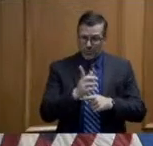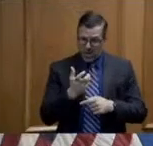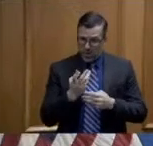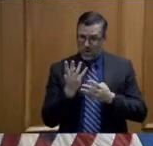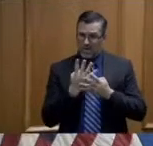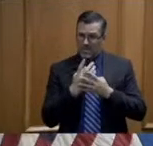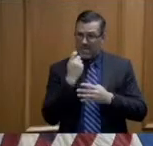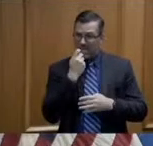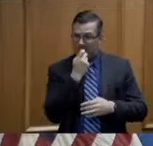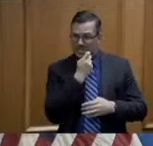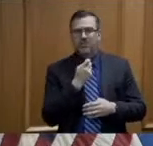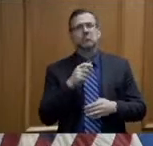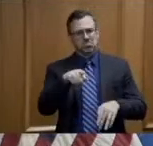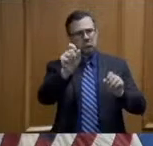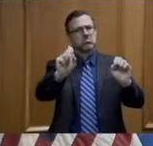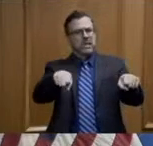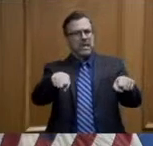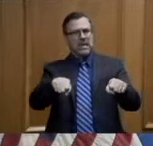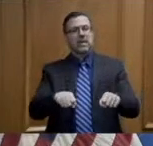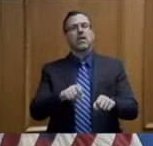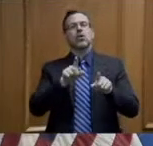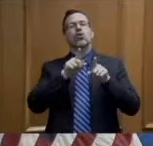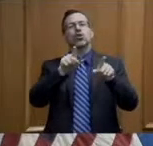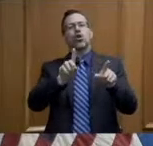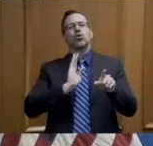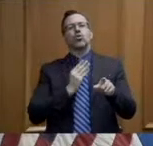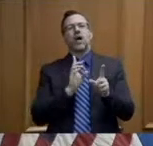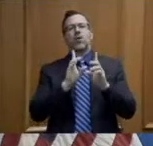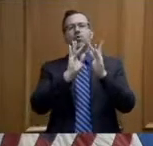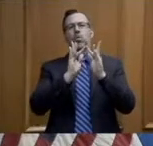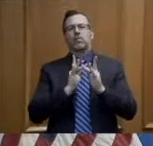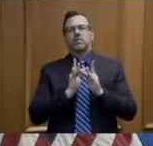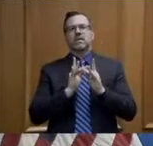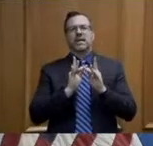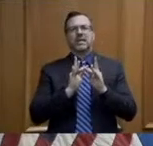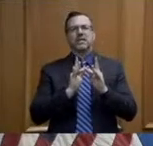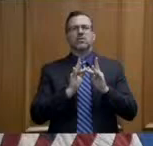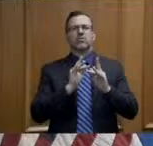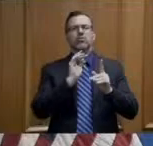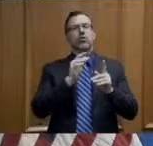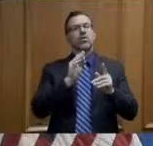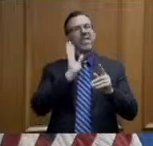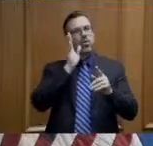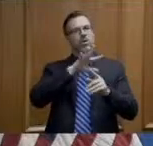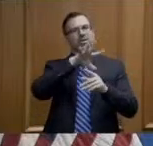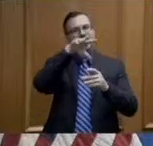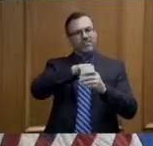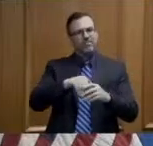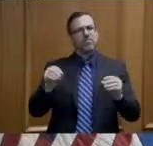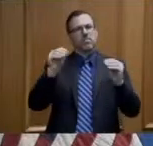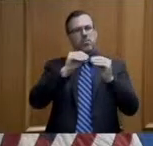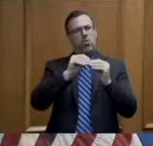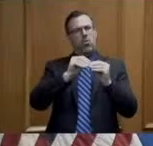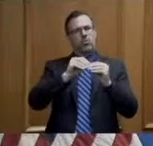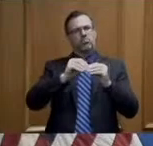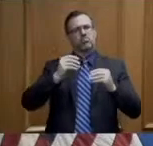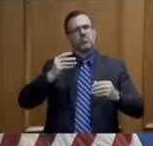out the Department of Health's website or social media for a list of expanded symptoms that could indicate that you might be